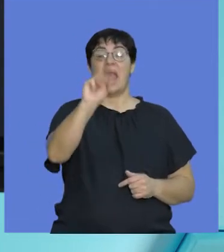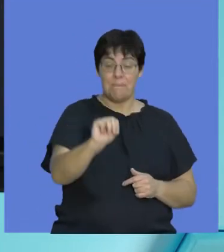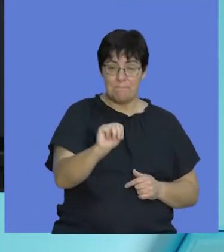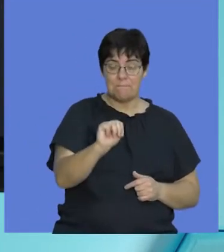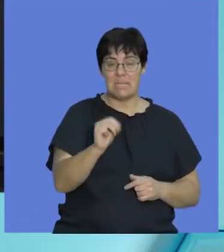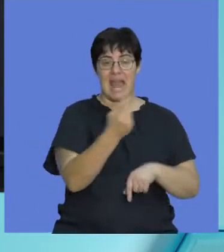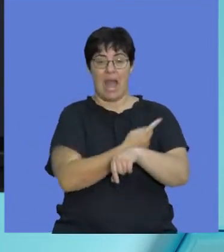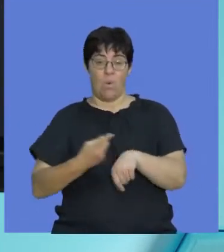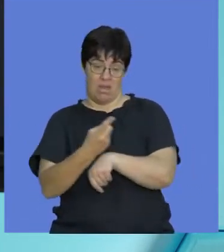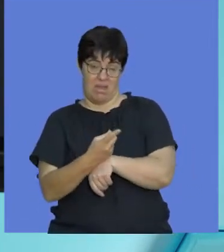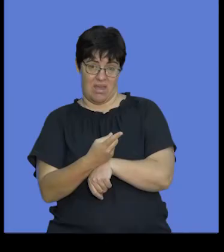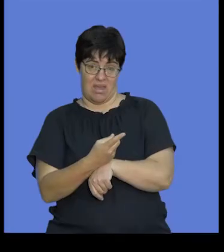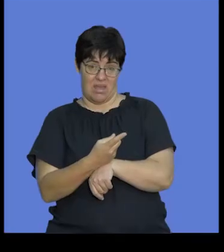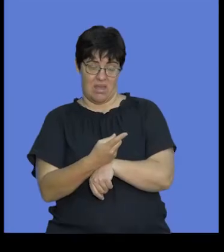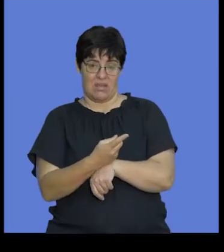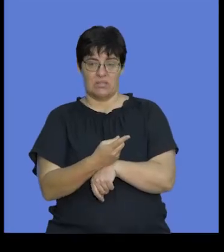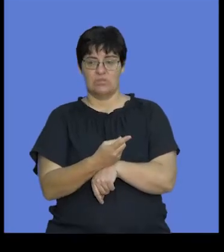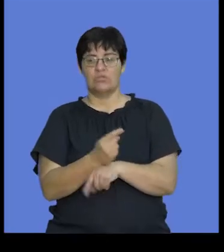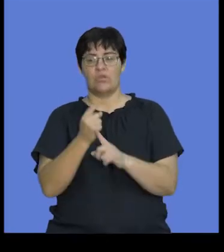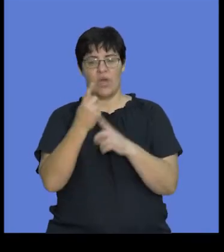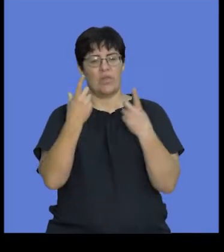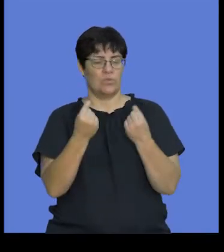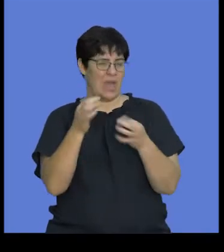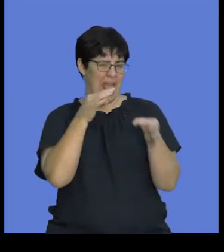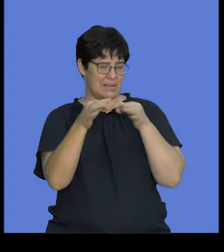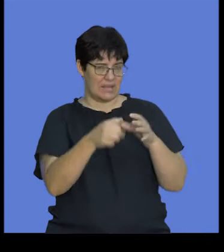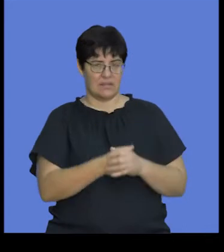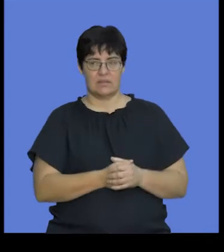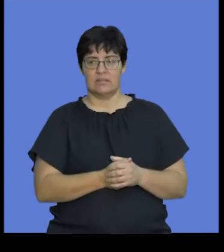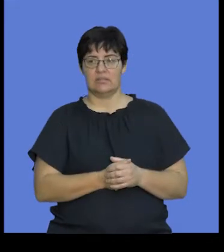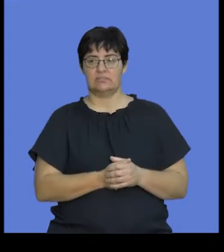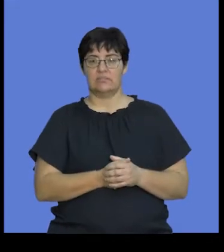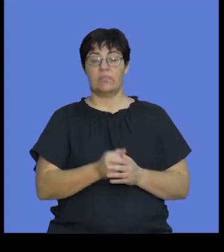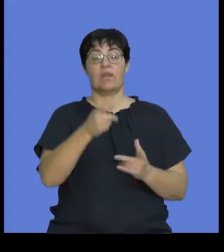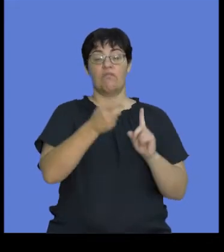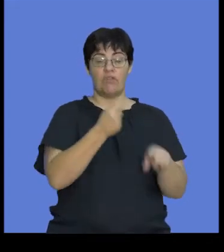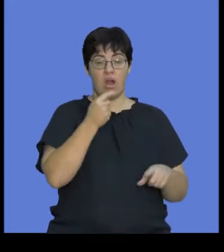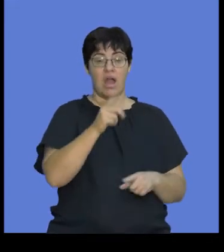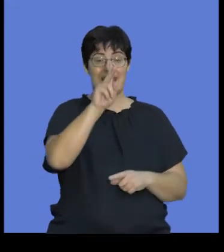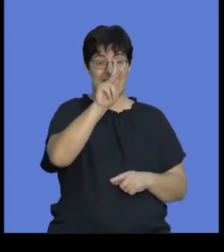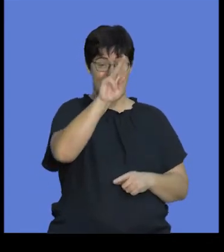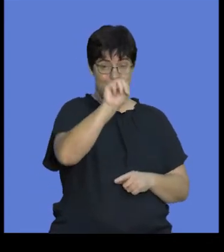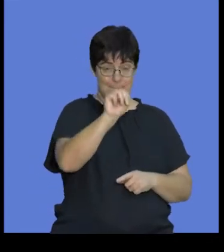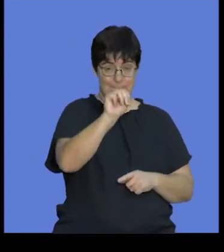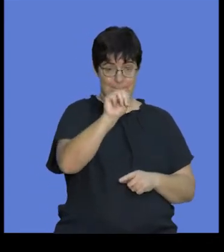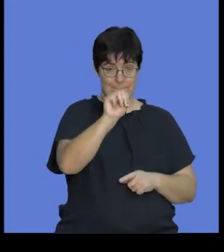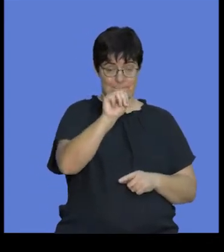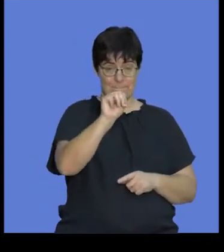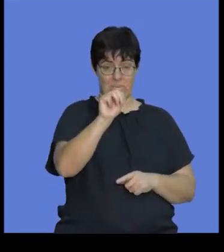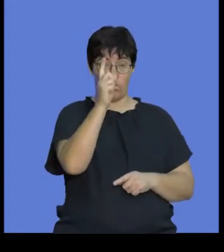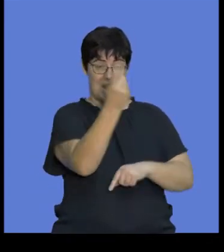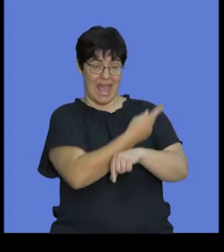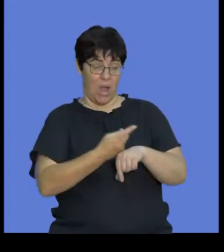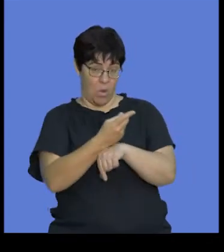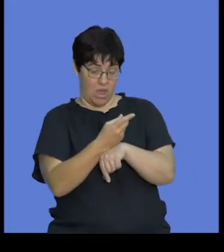per hour. Okay, so I'm just going to do a quick thing for you over here. To go from kilometers per